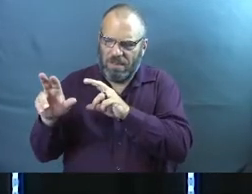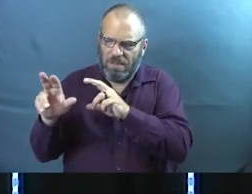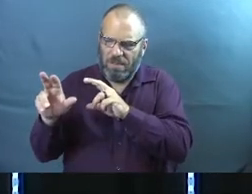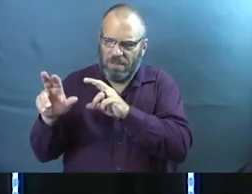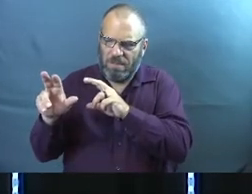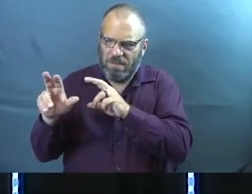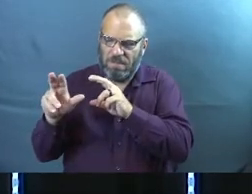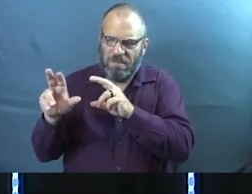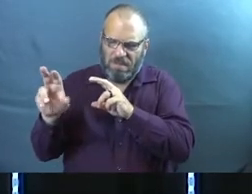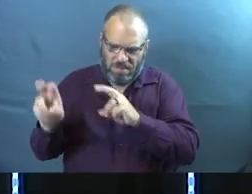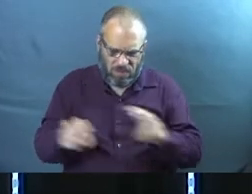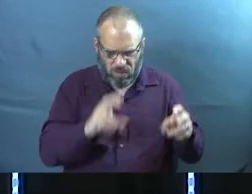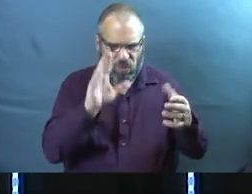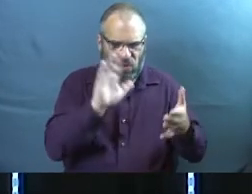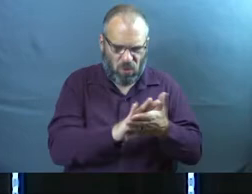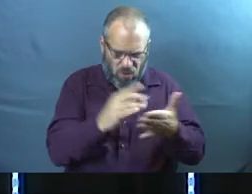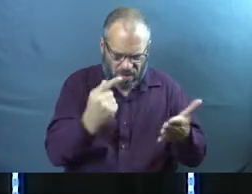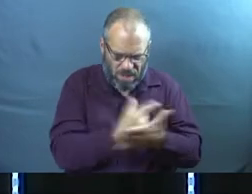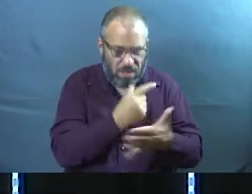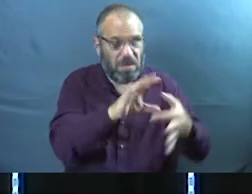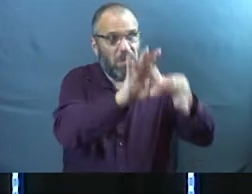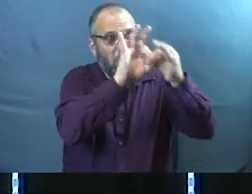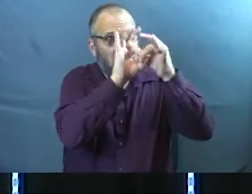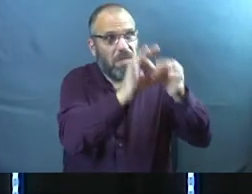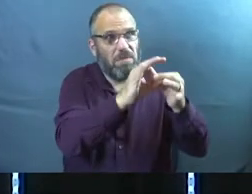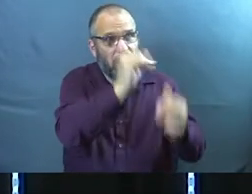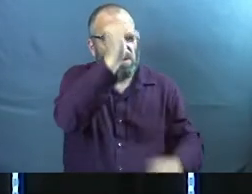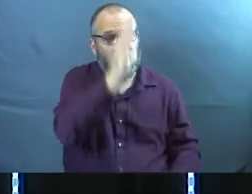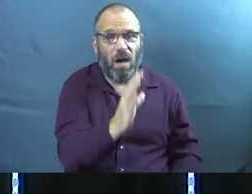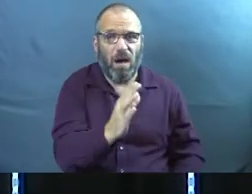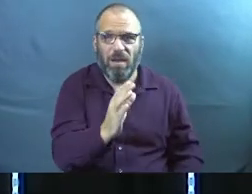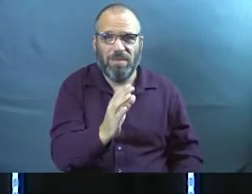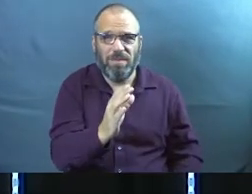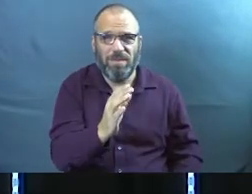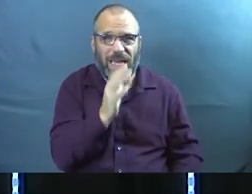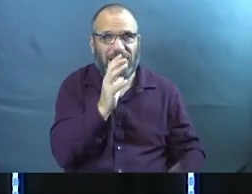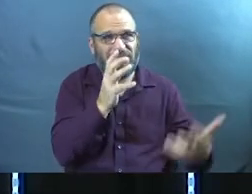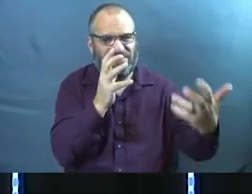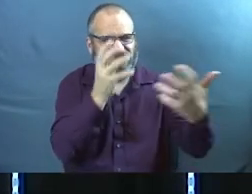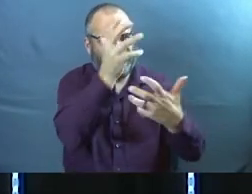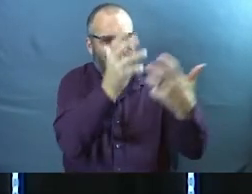onto the gospel and onto your relationship with God. And it doesn't fit.